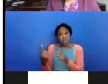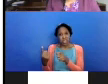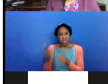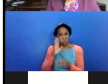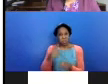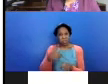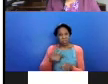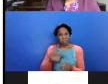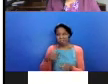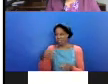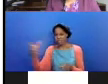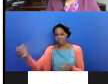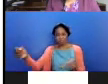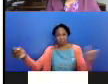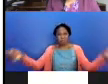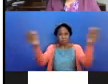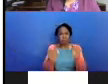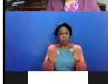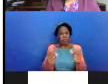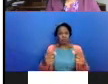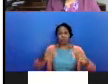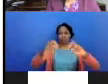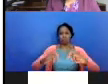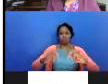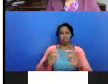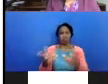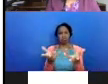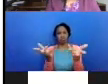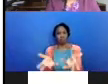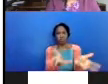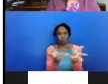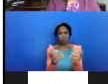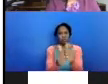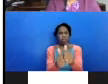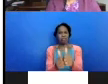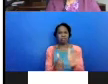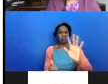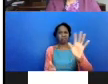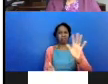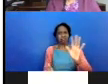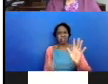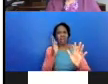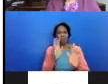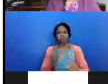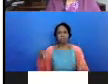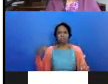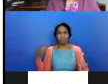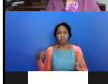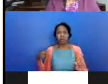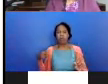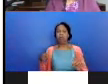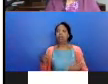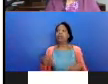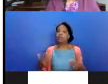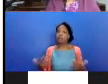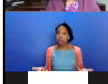they don't want power and control, but they also often want love, caring, and kindness too. So their values and what they